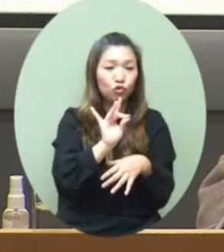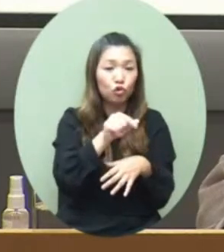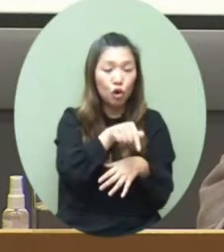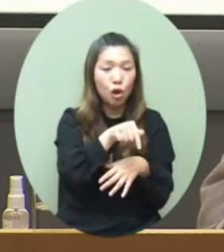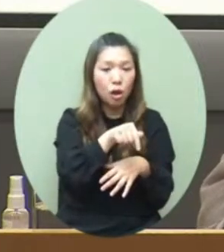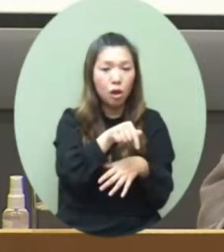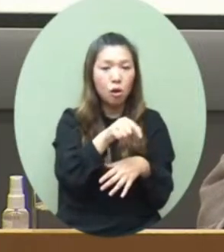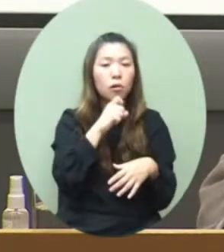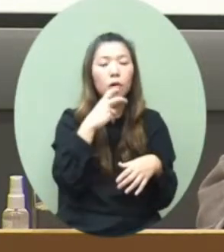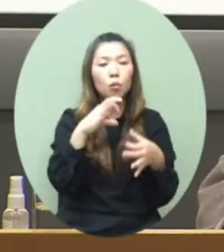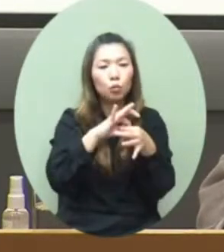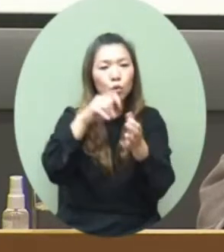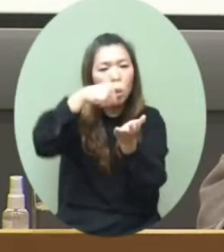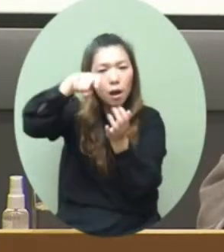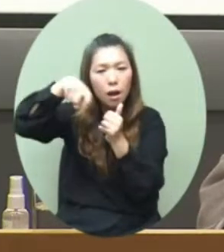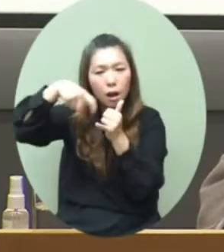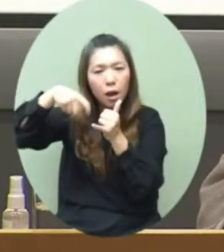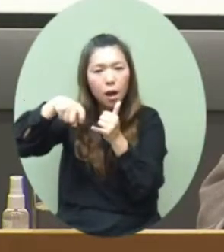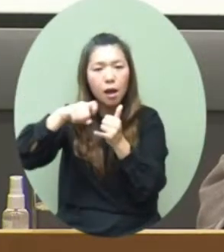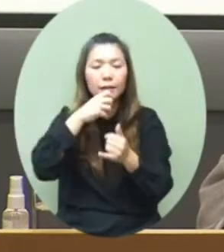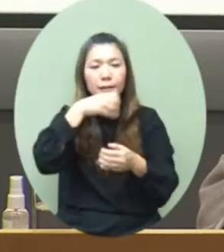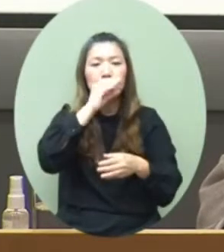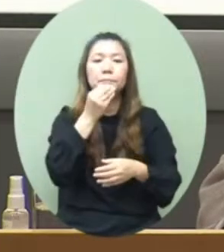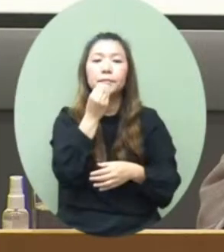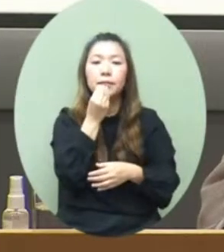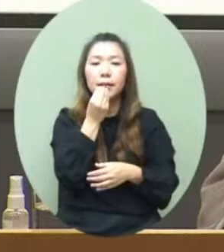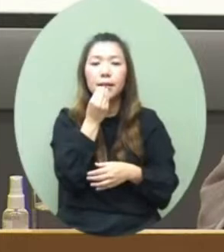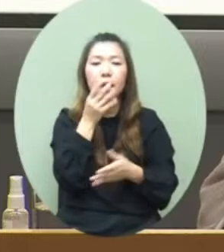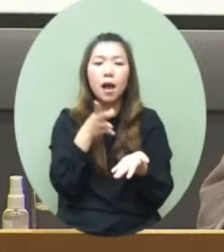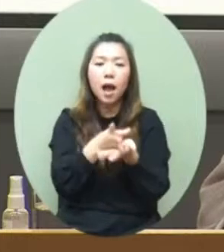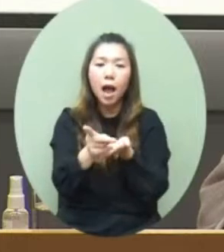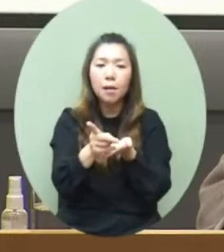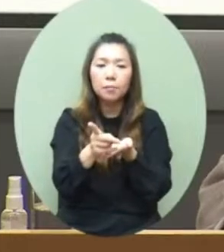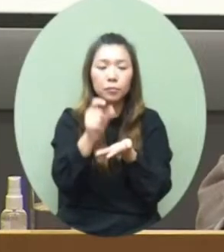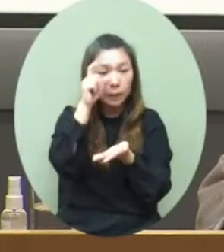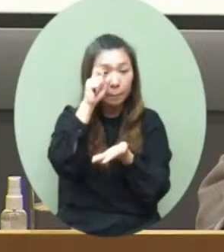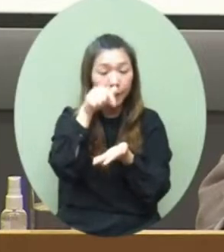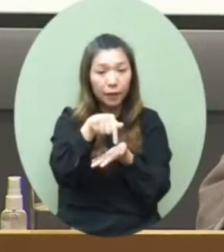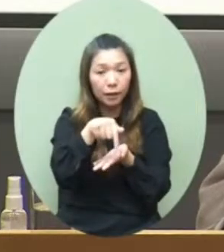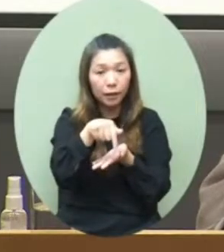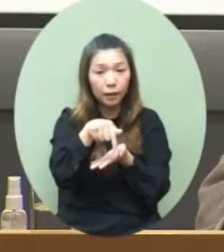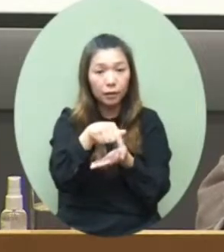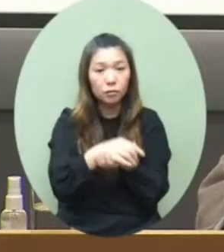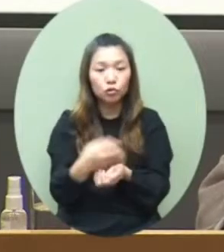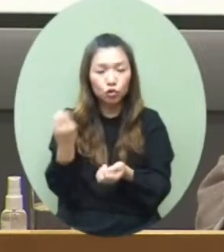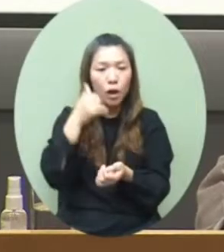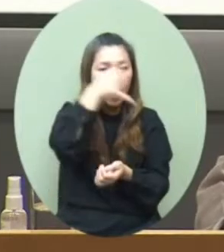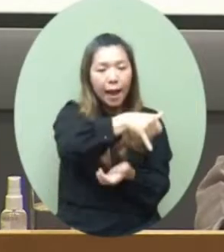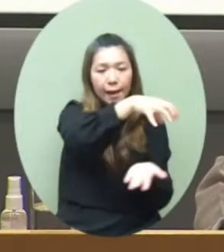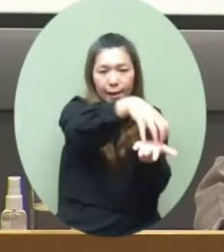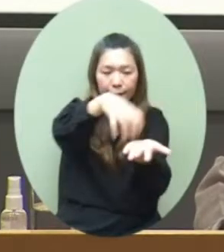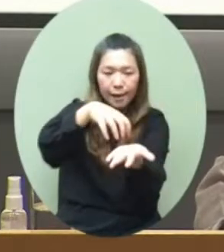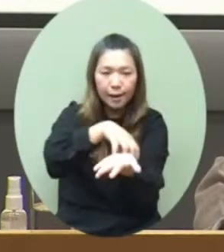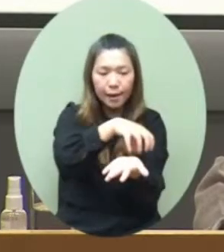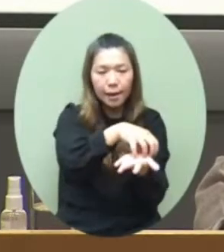Mr. Tommy Zhang from the Legislative Council, we have been in touch with different